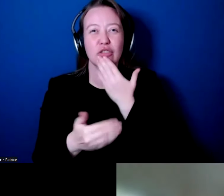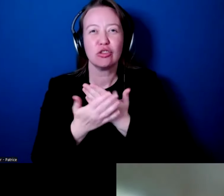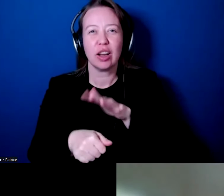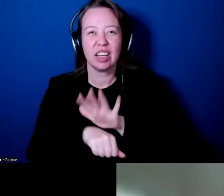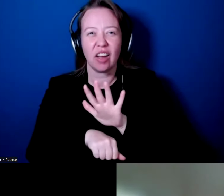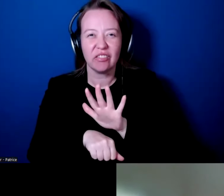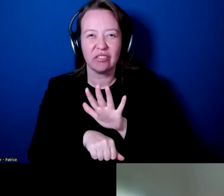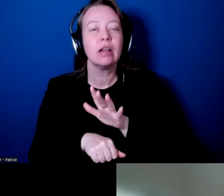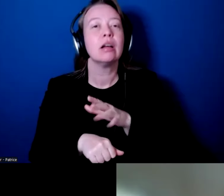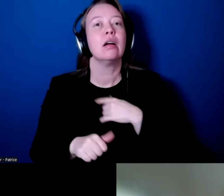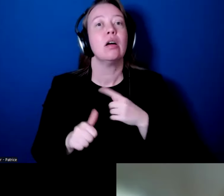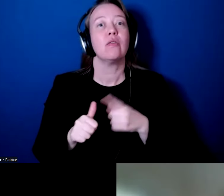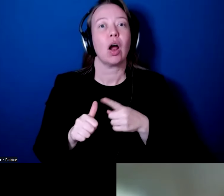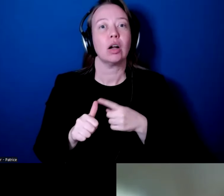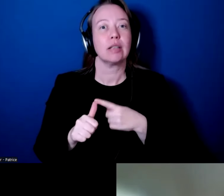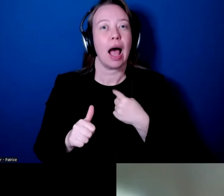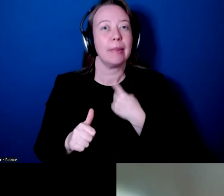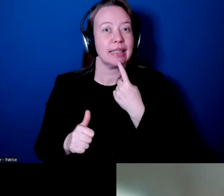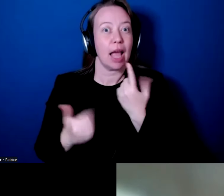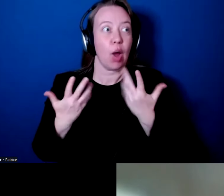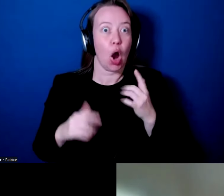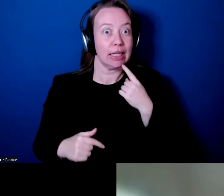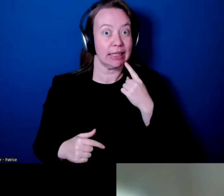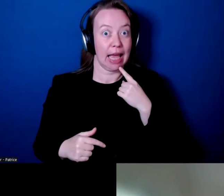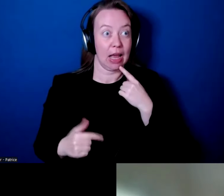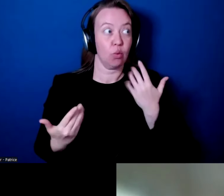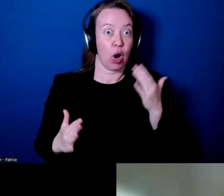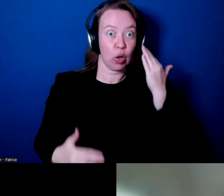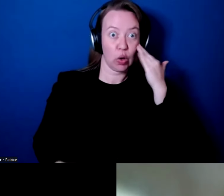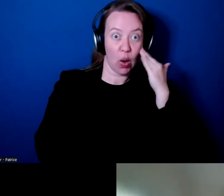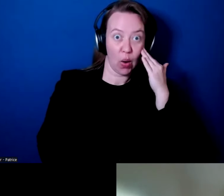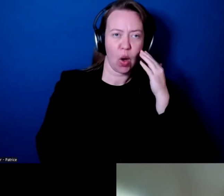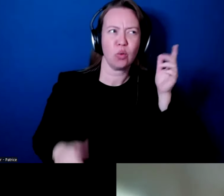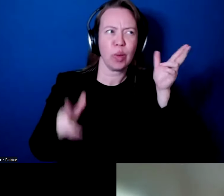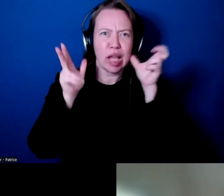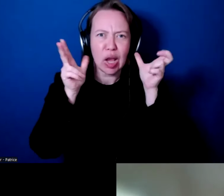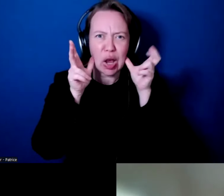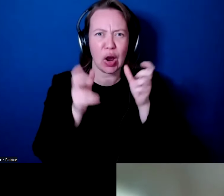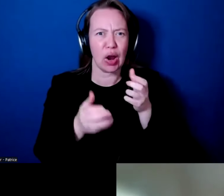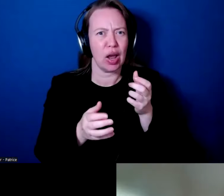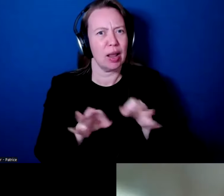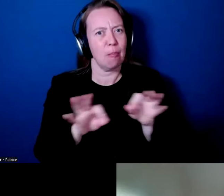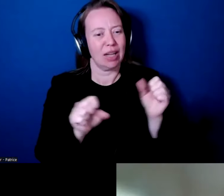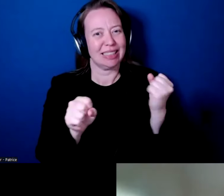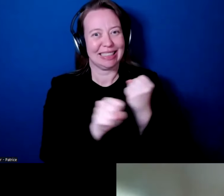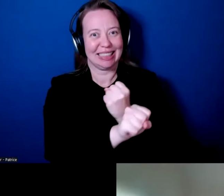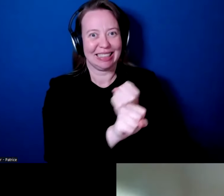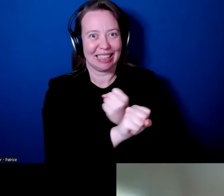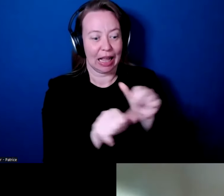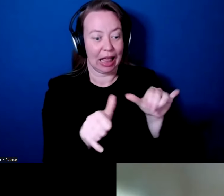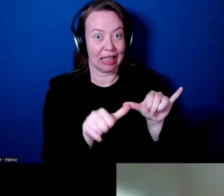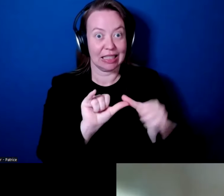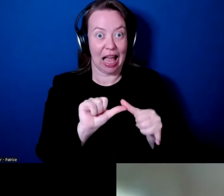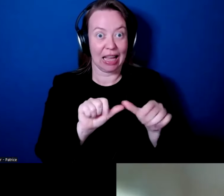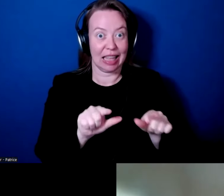by starting by reiterating what we do know. We just heard some really important statistics about the size of this